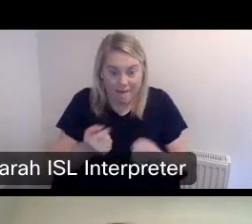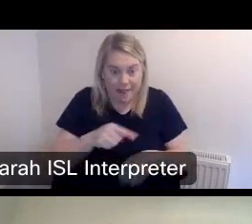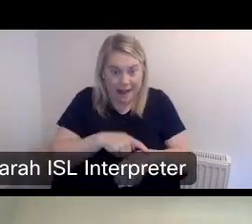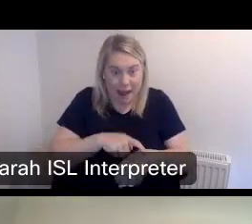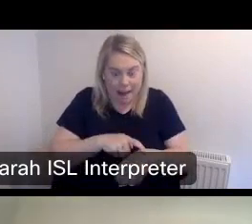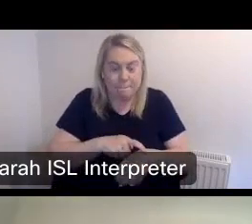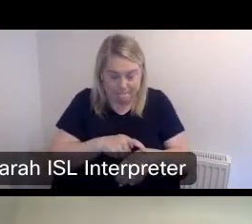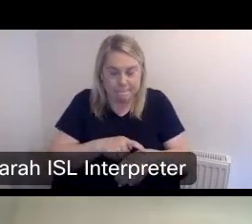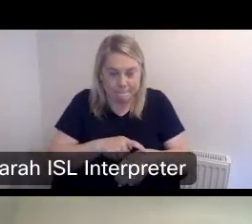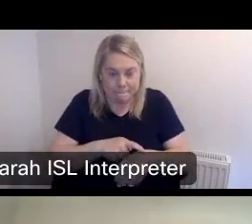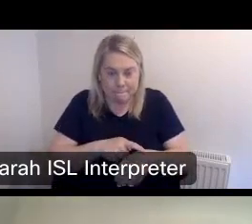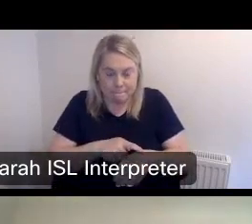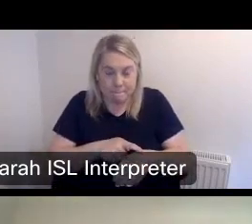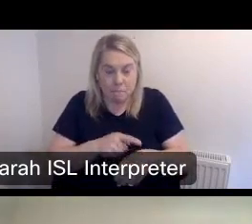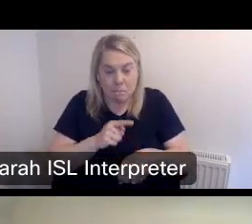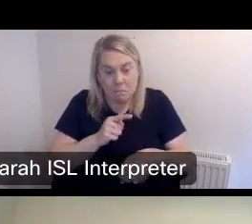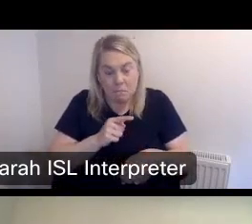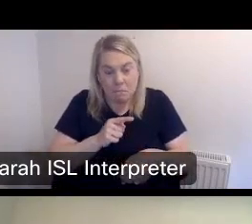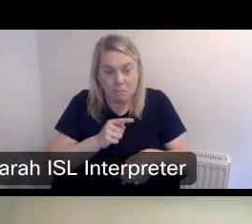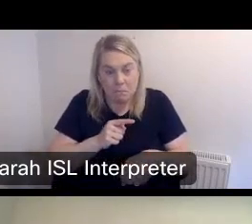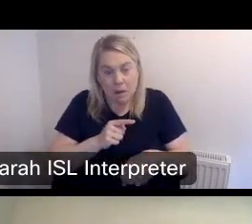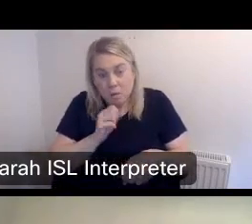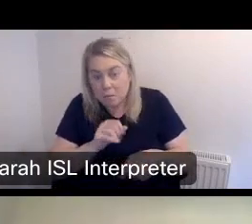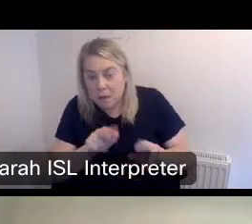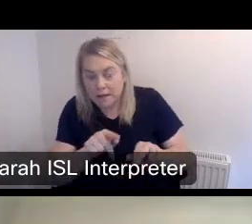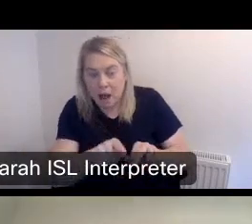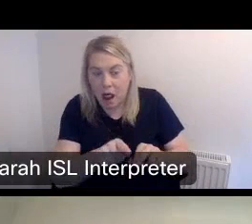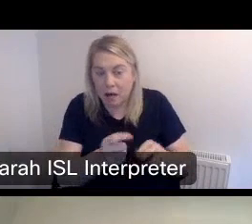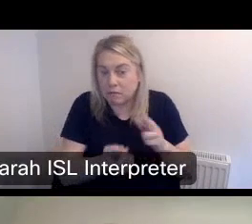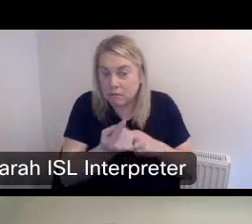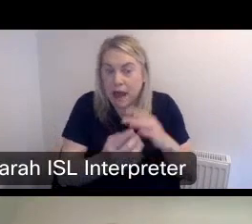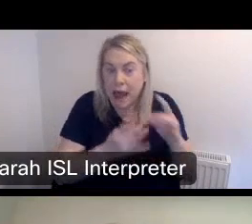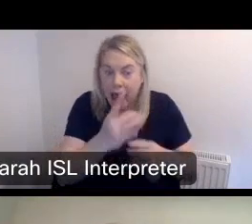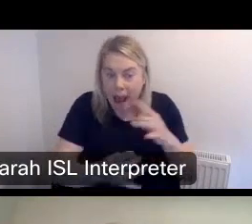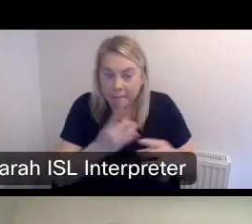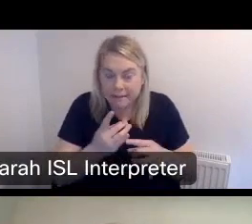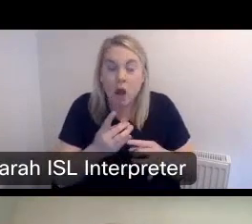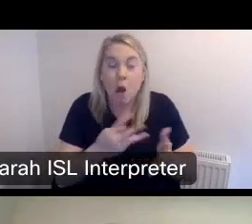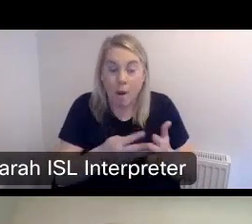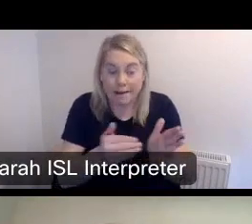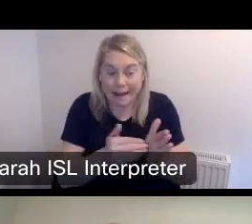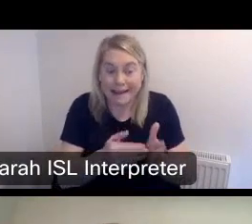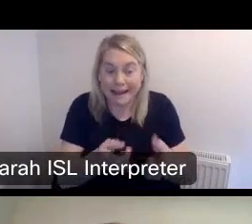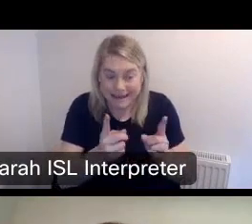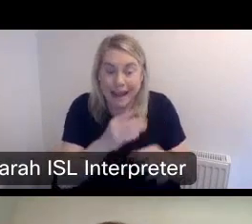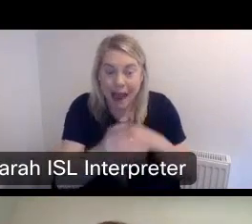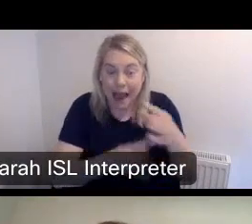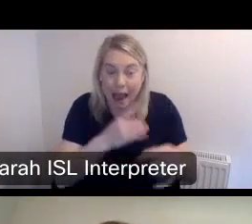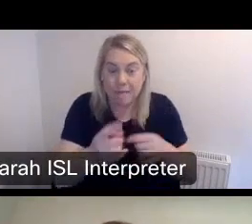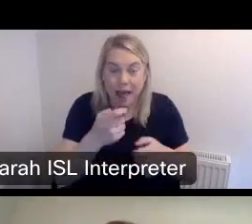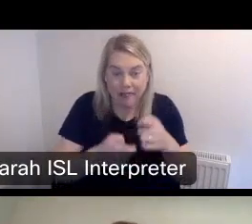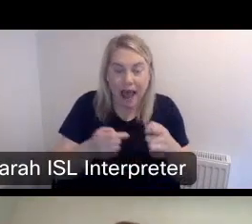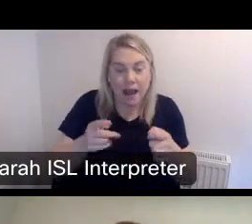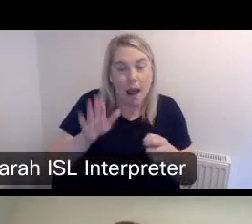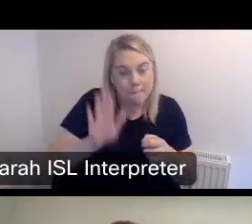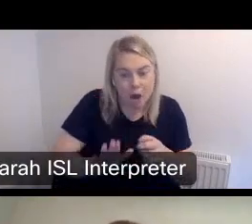likelihood that a notifiable incident occurred. Where it is deemed that a notifiable incident likely occurred, the healthcare practitioner and health service provider